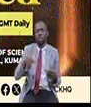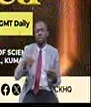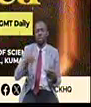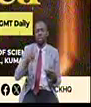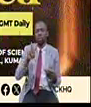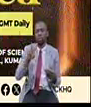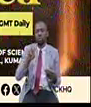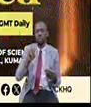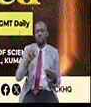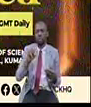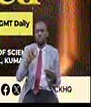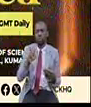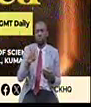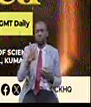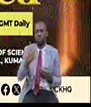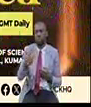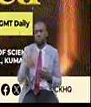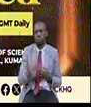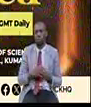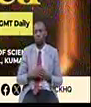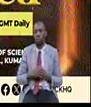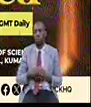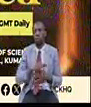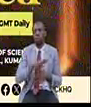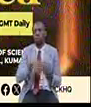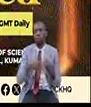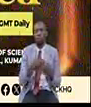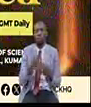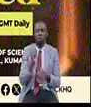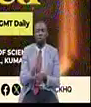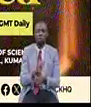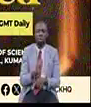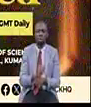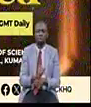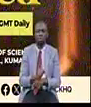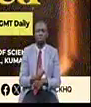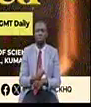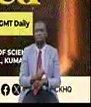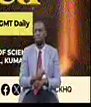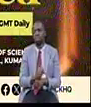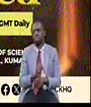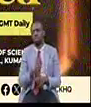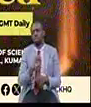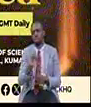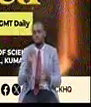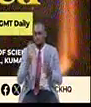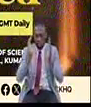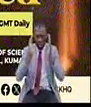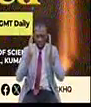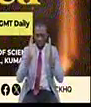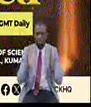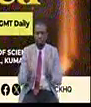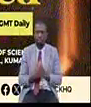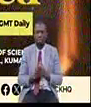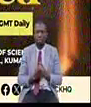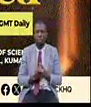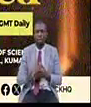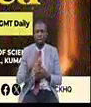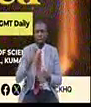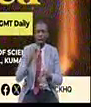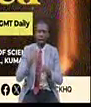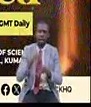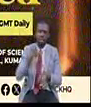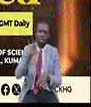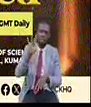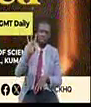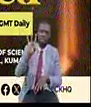workers in training and professionals are to attend the conference in our various group of districts at 8 a.m. on each